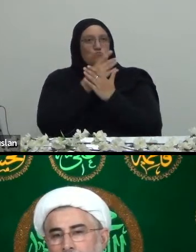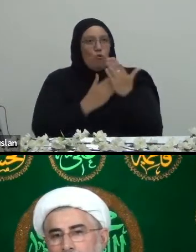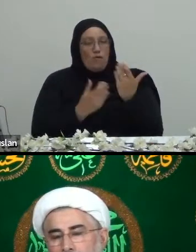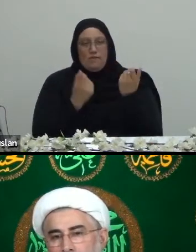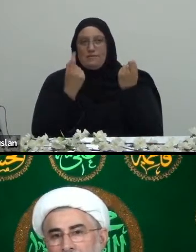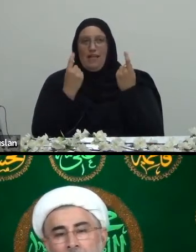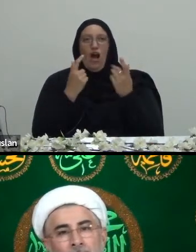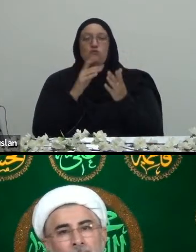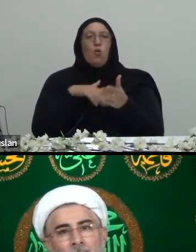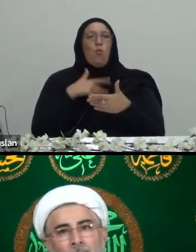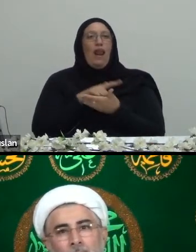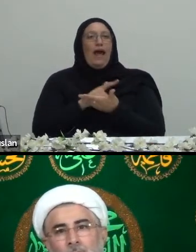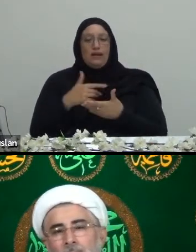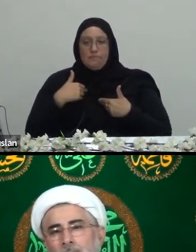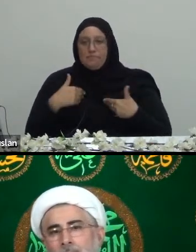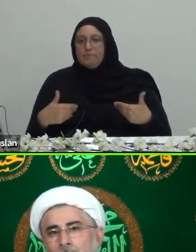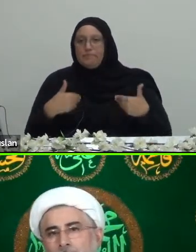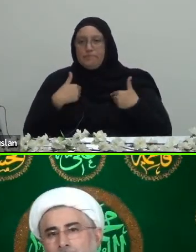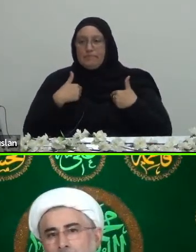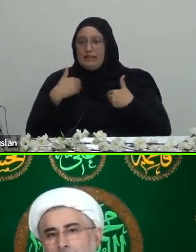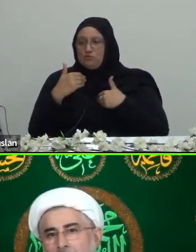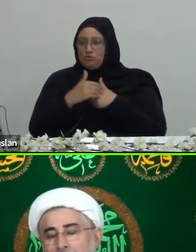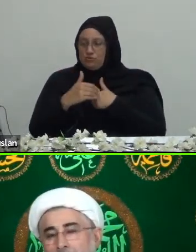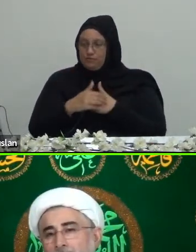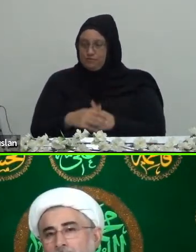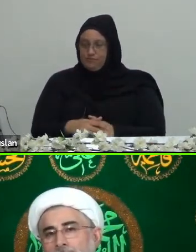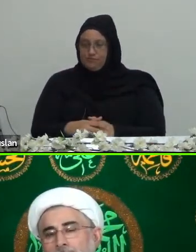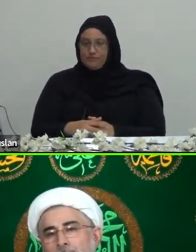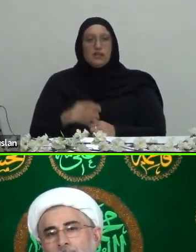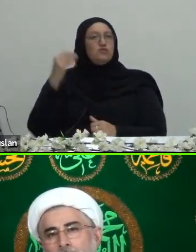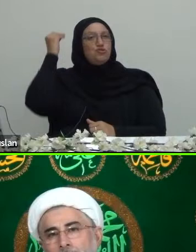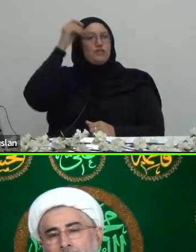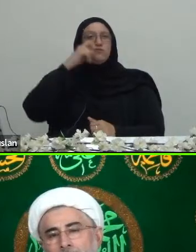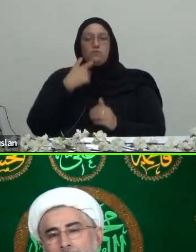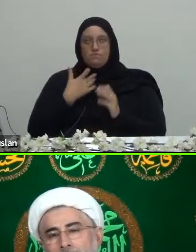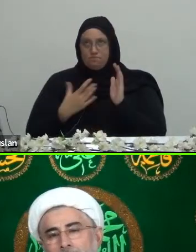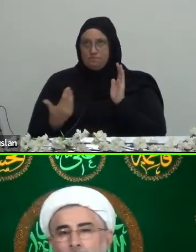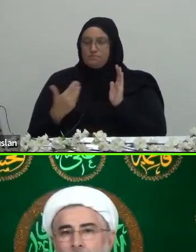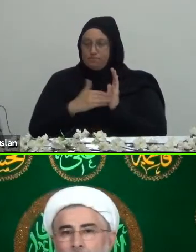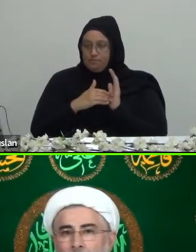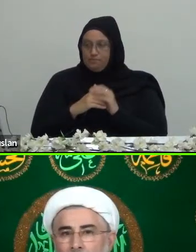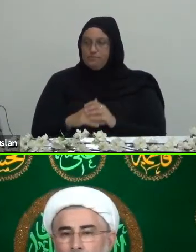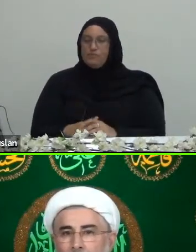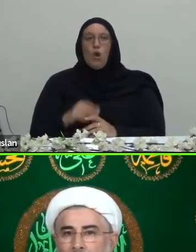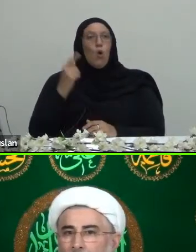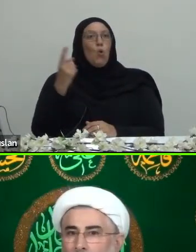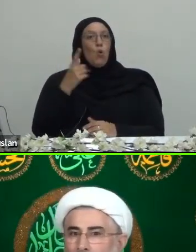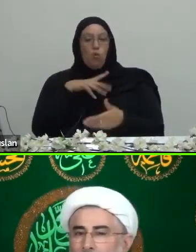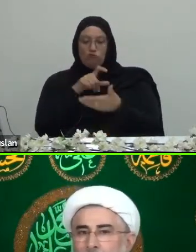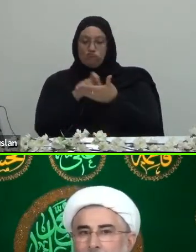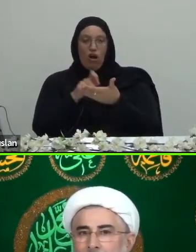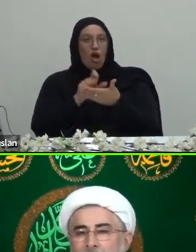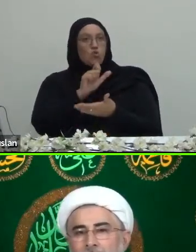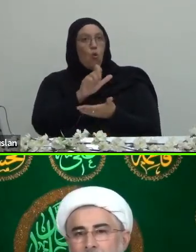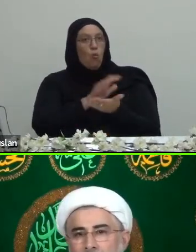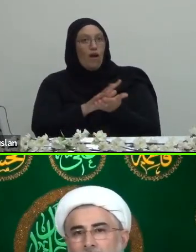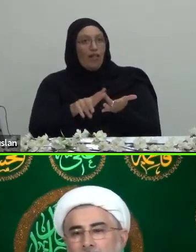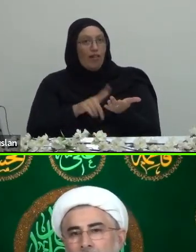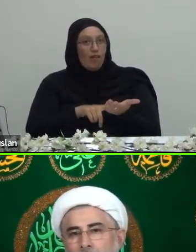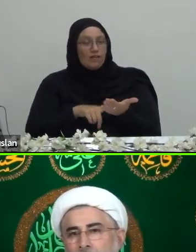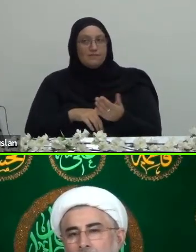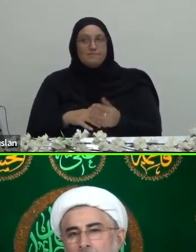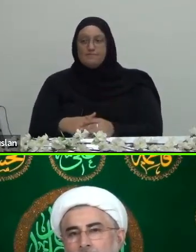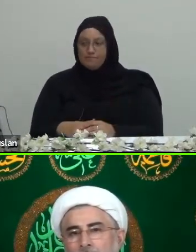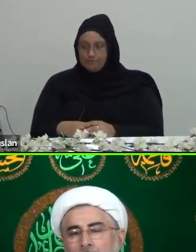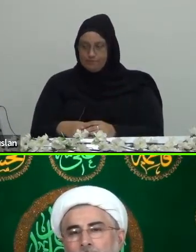track. Ali, can I add to that? In Of course, fact, please. anyone who wants to write their will, unless they have an